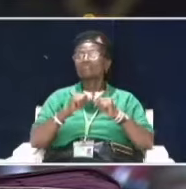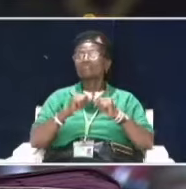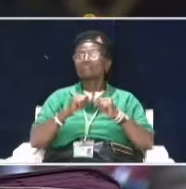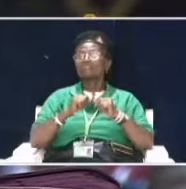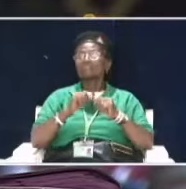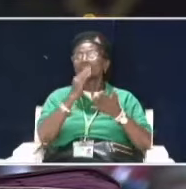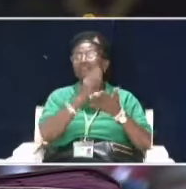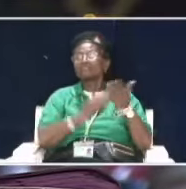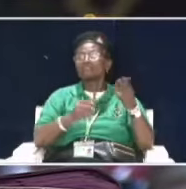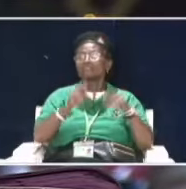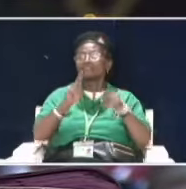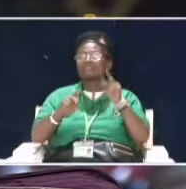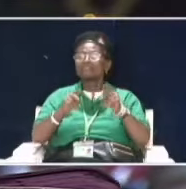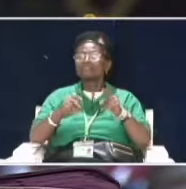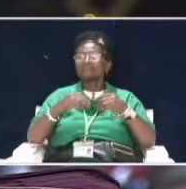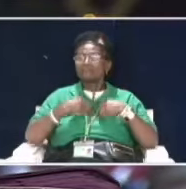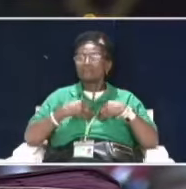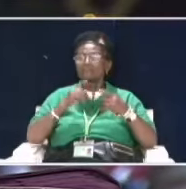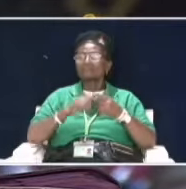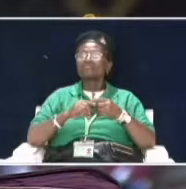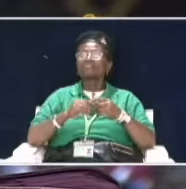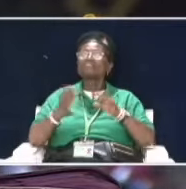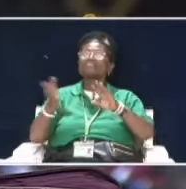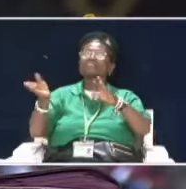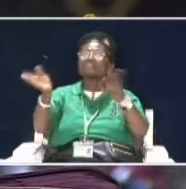some people had to die.